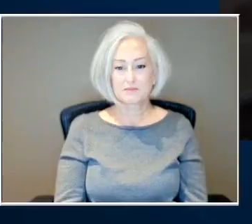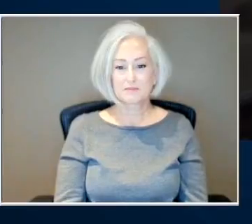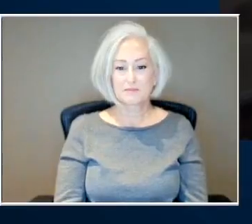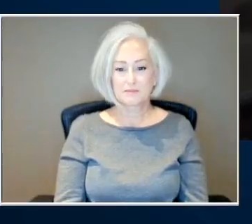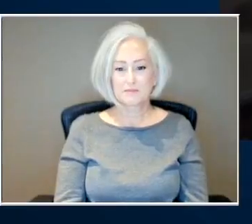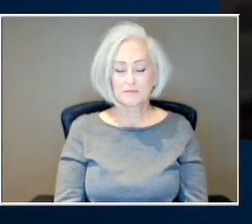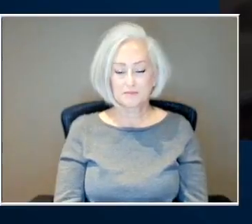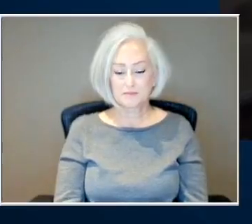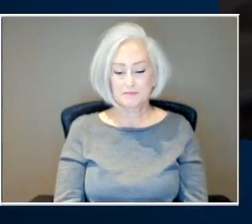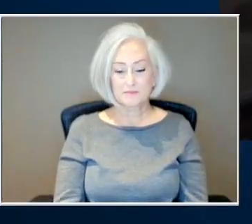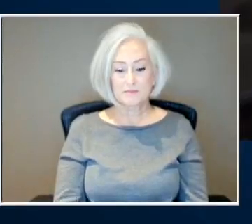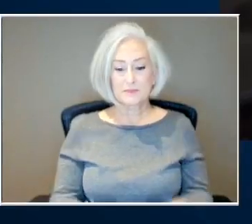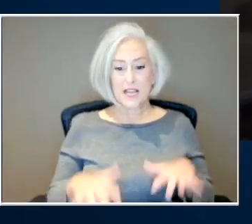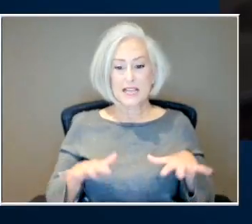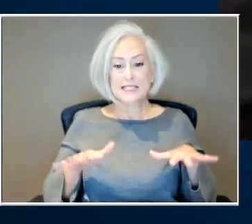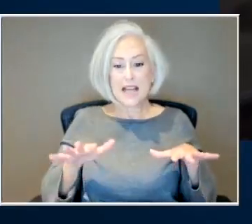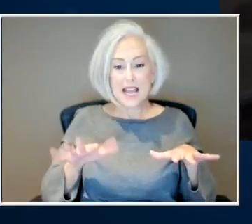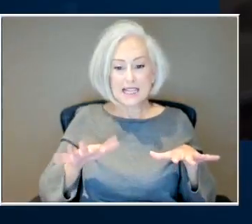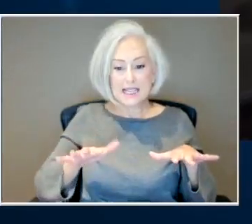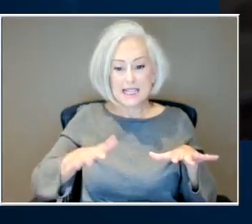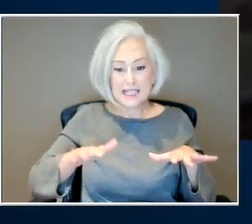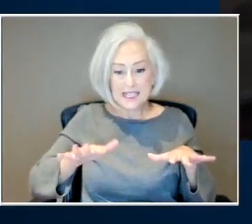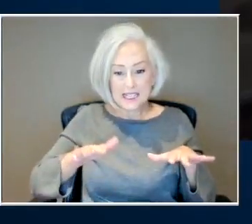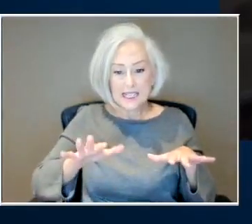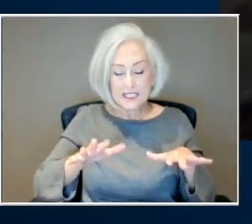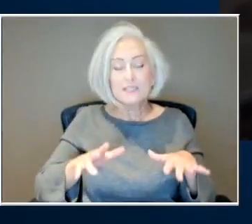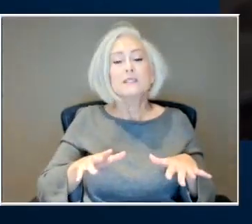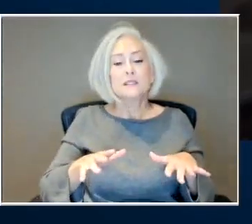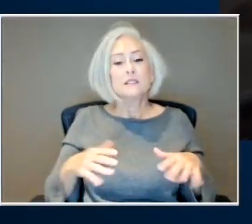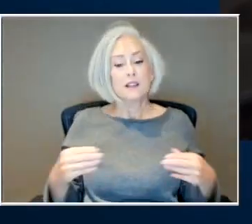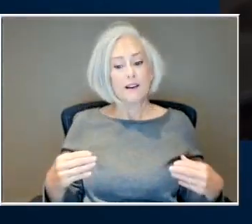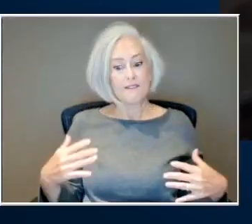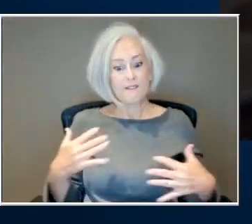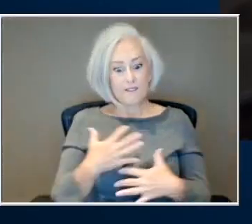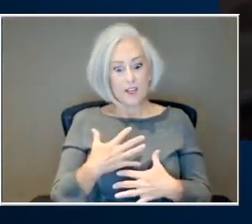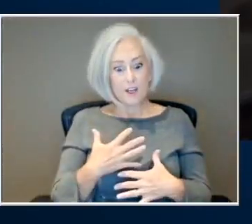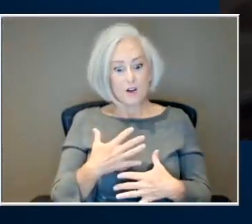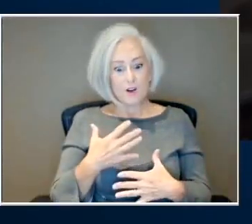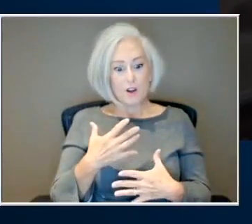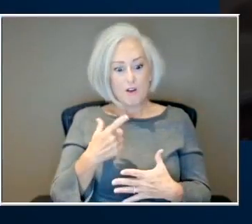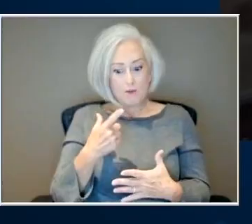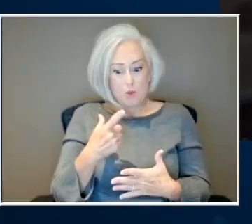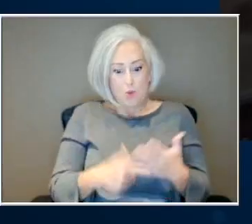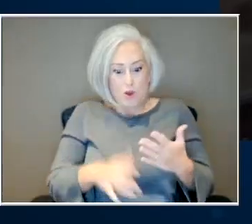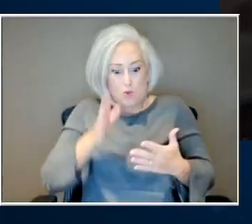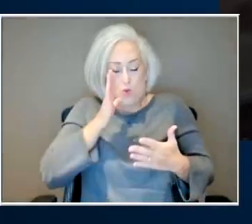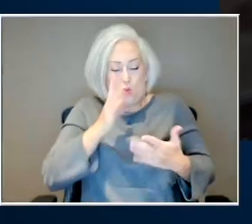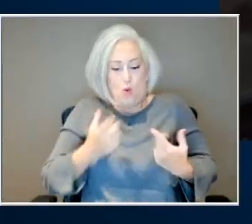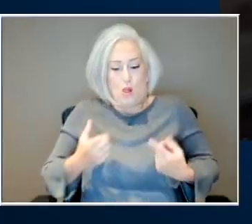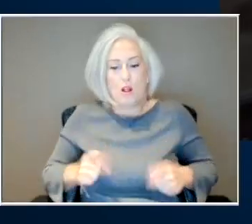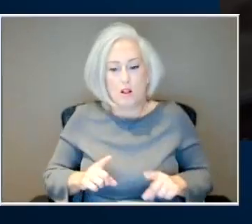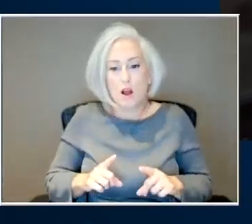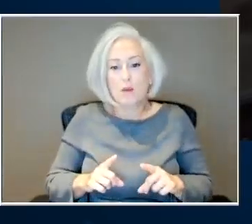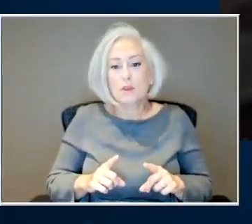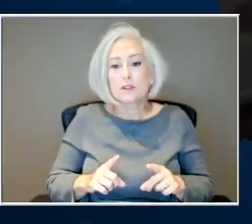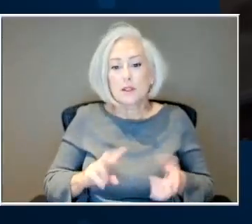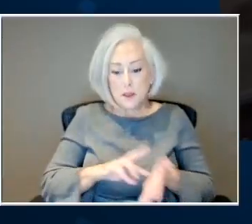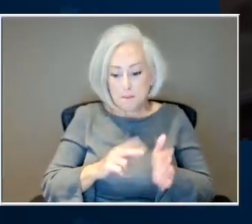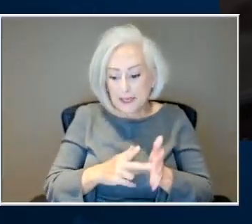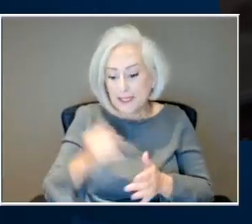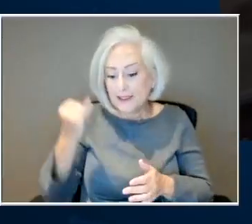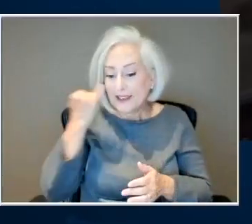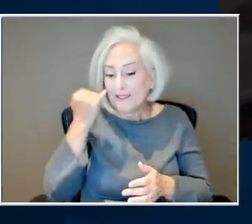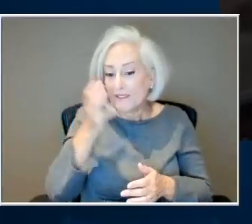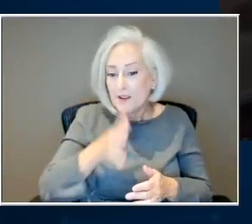Anxiety is an experience of fear and anticipation, so really important for parents who have kids with a